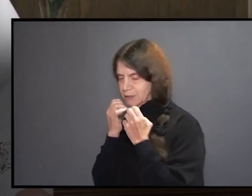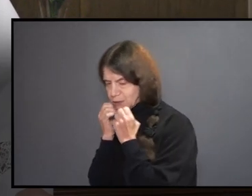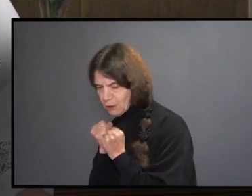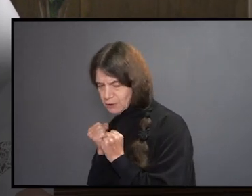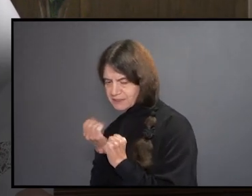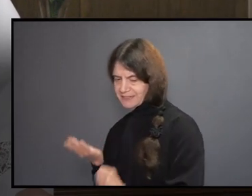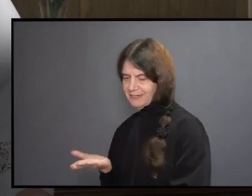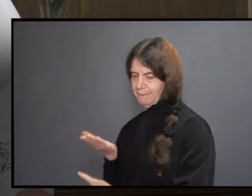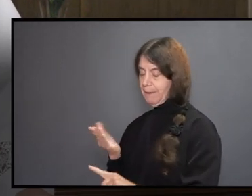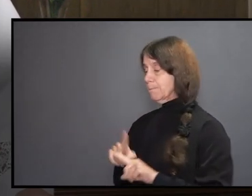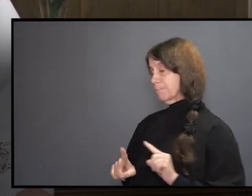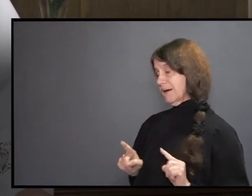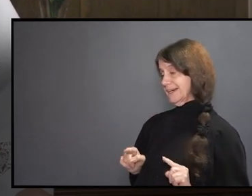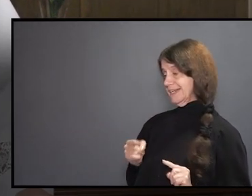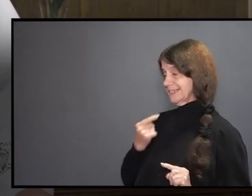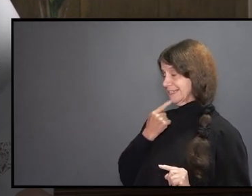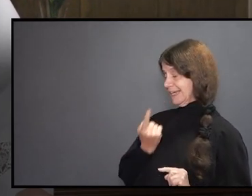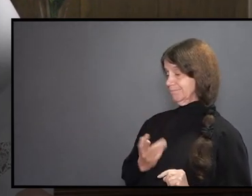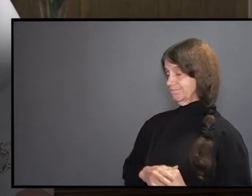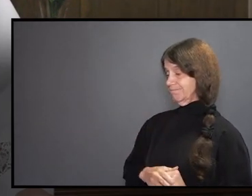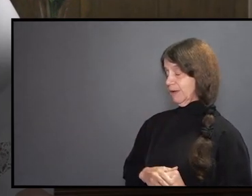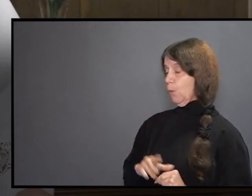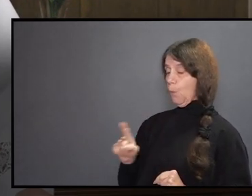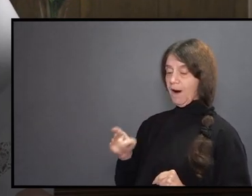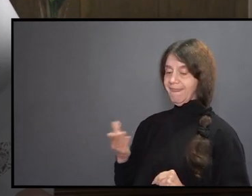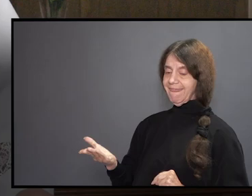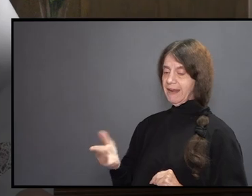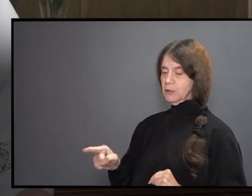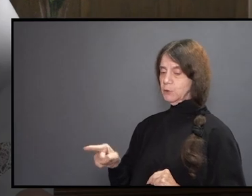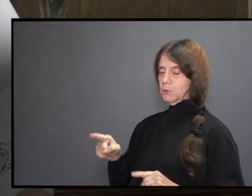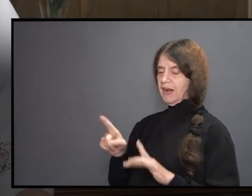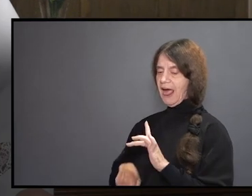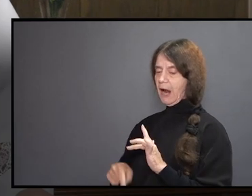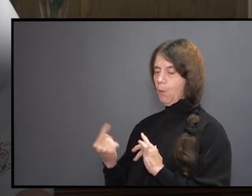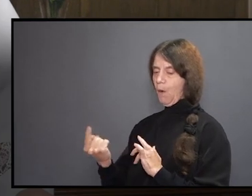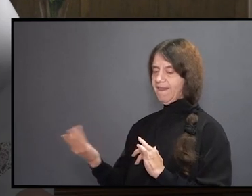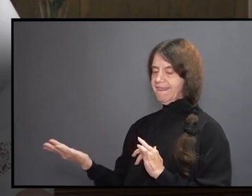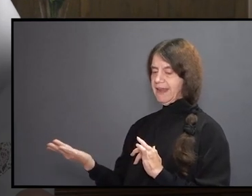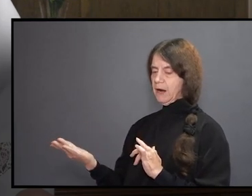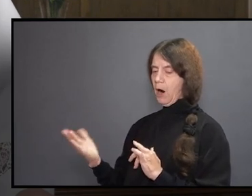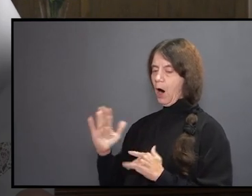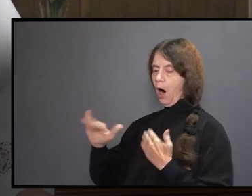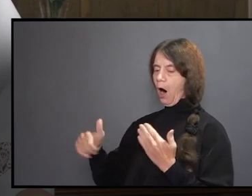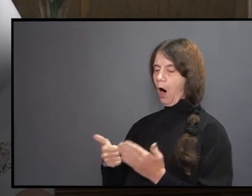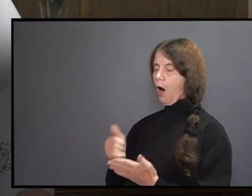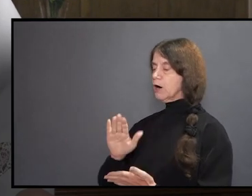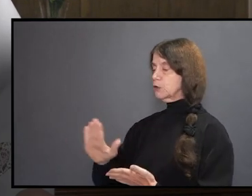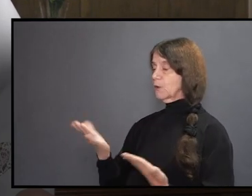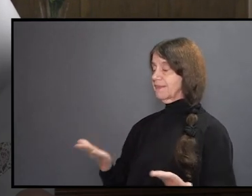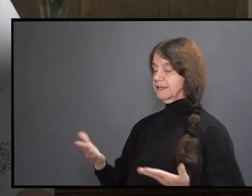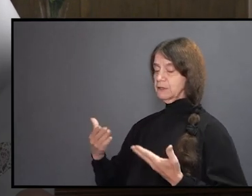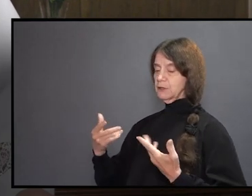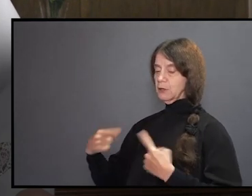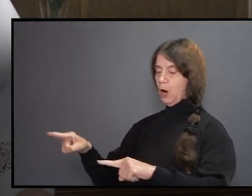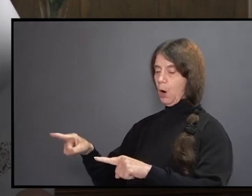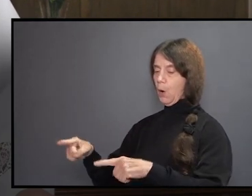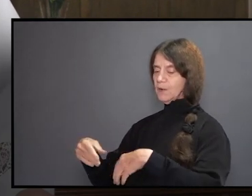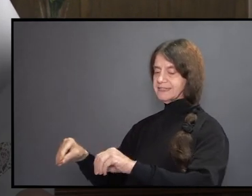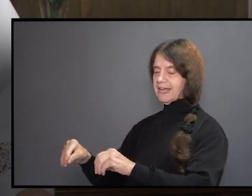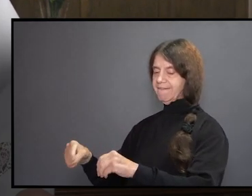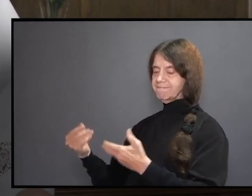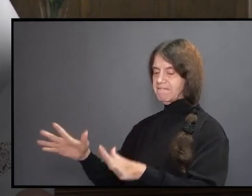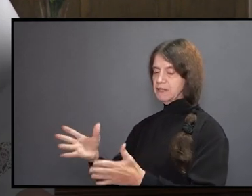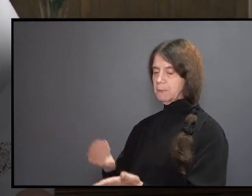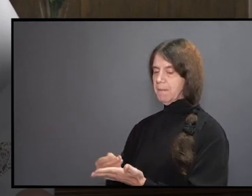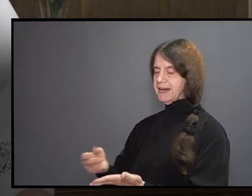loved him and said to him, "You lack one thing. Go, sell all that you have